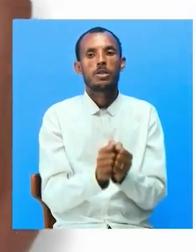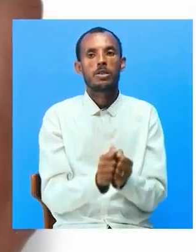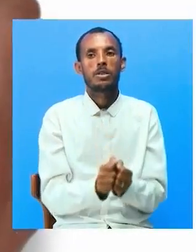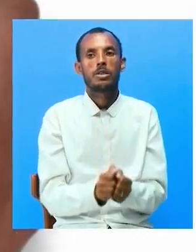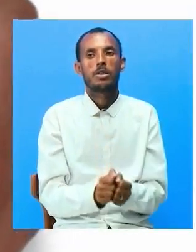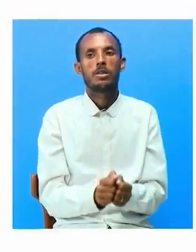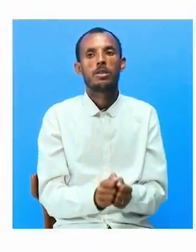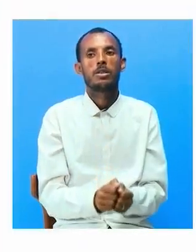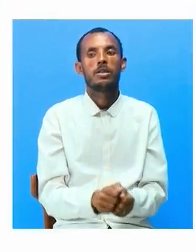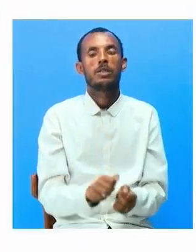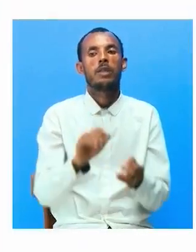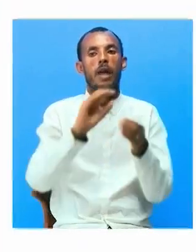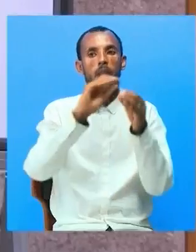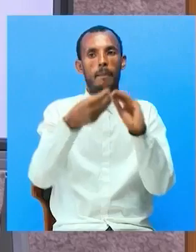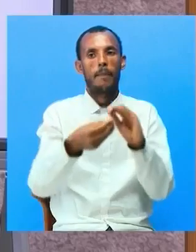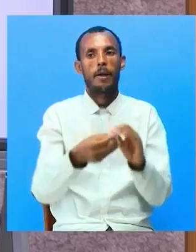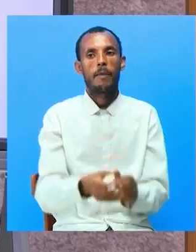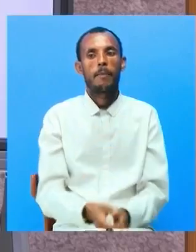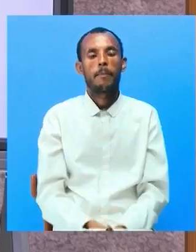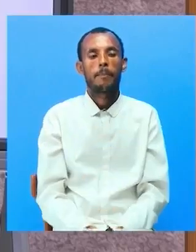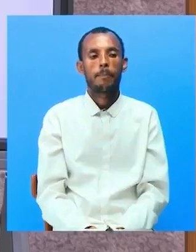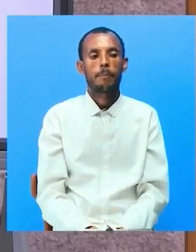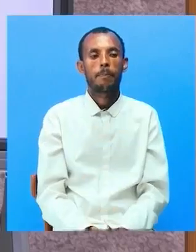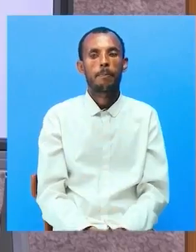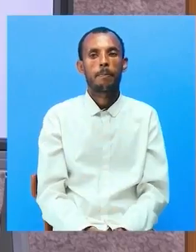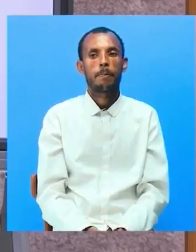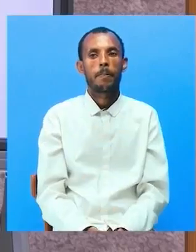a certain number.